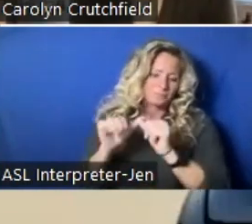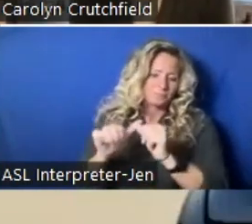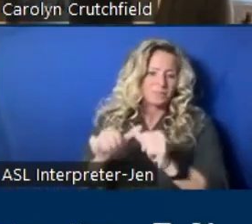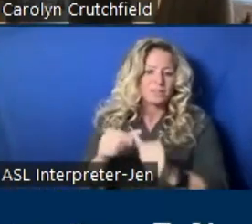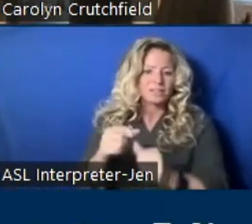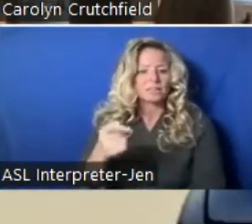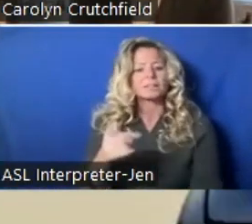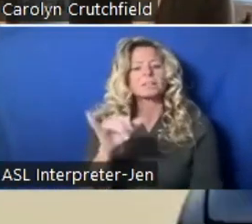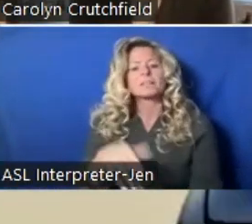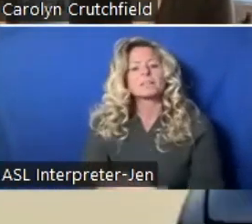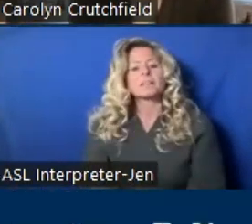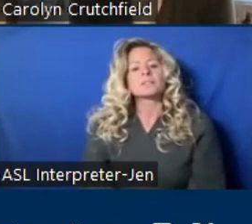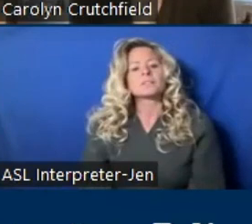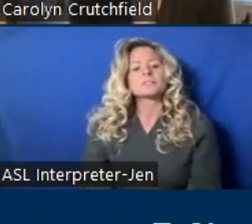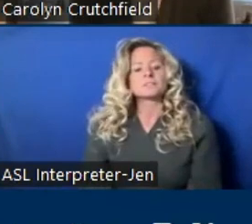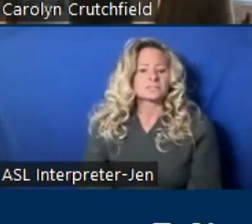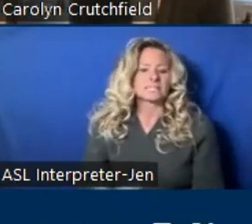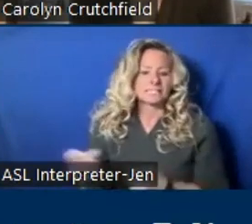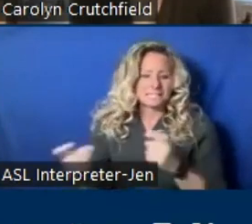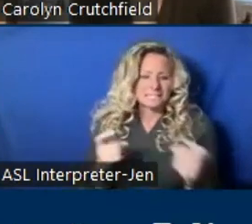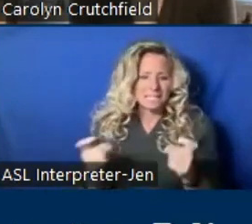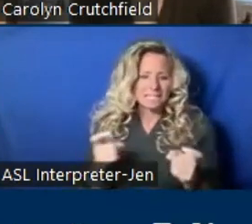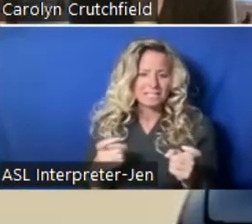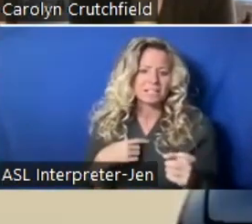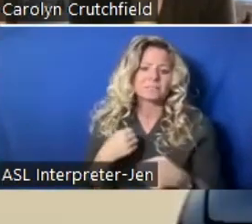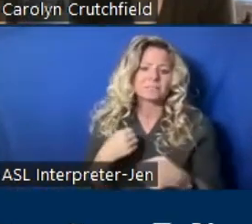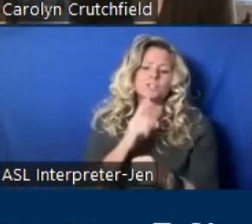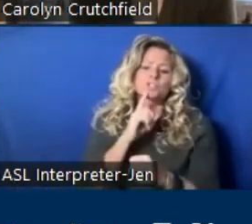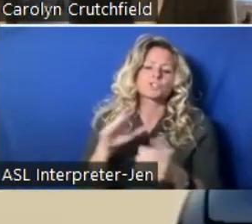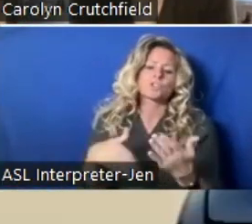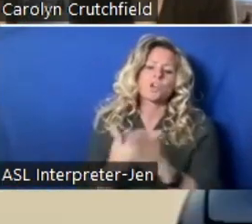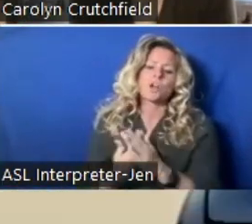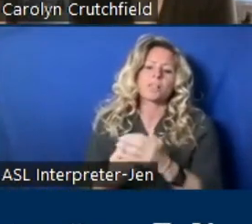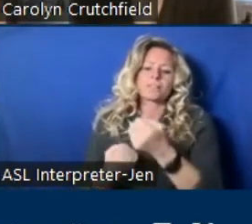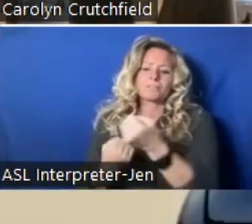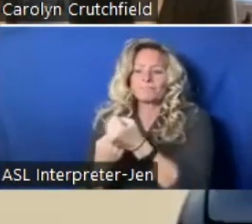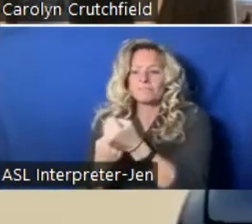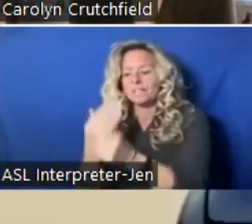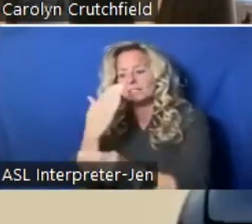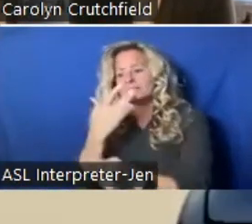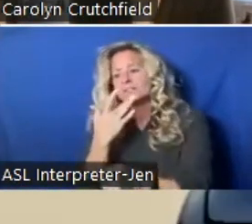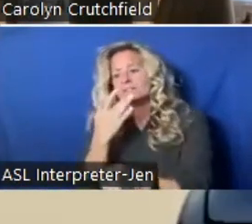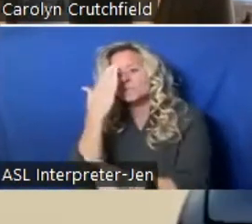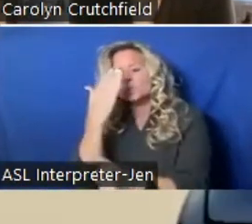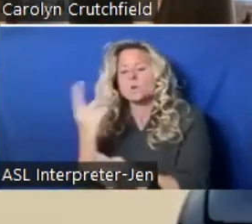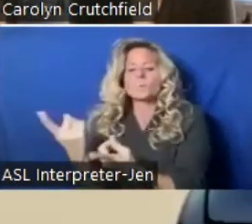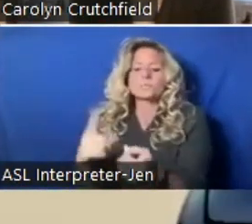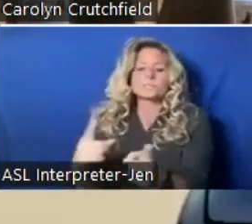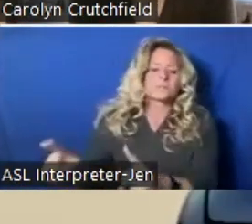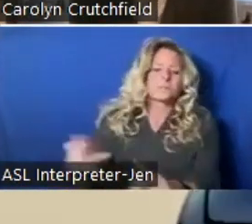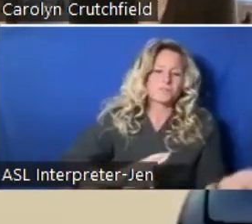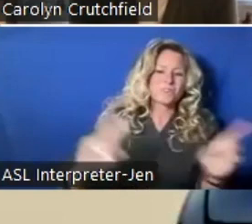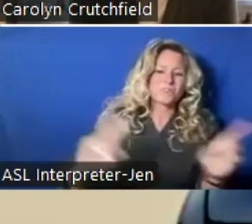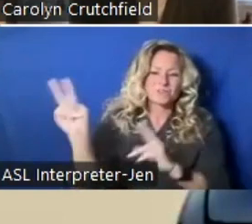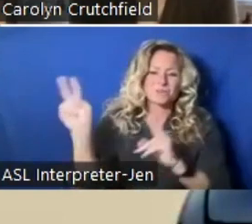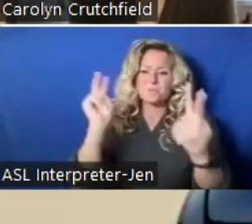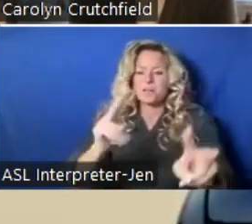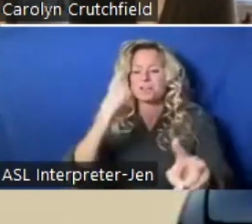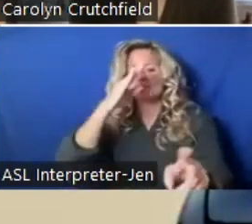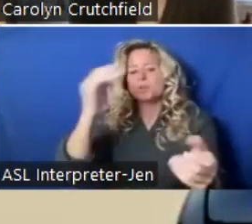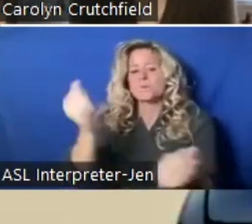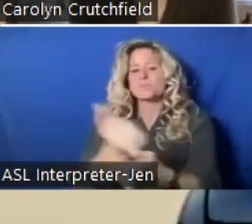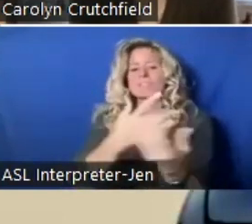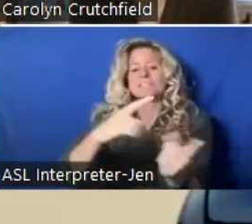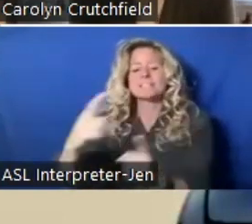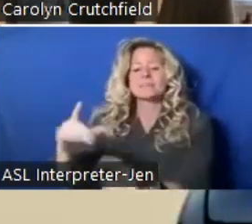it's handling fans, making sure fans know everything that's going on, making sure that, they all are ready to go and know everything that's